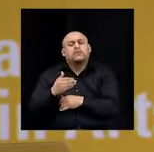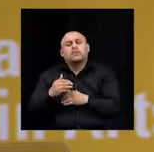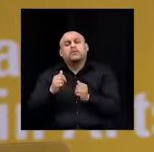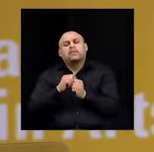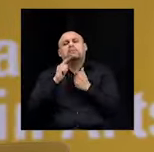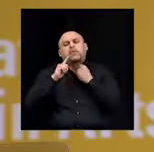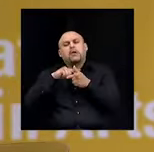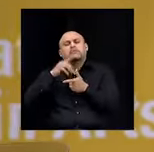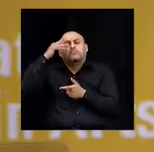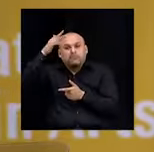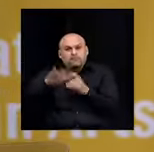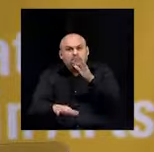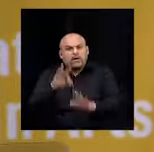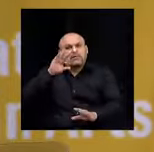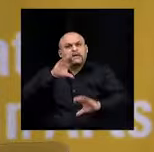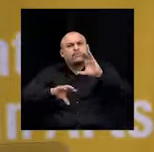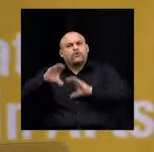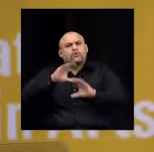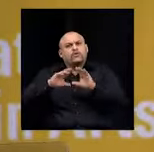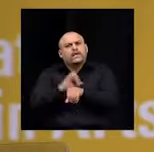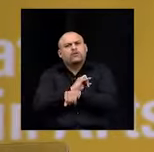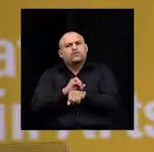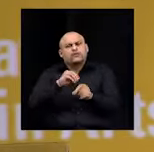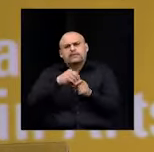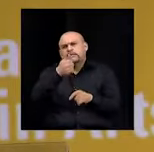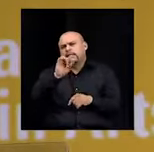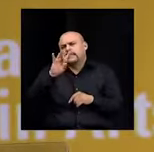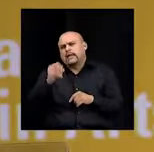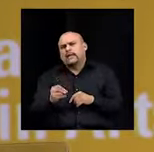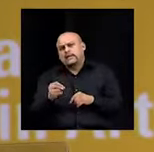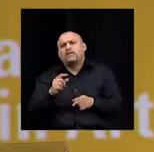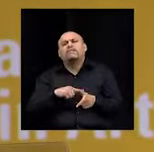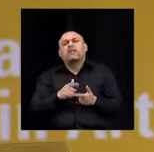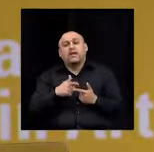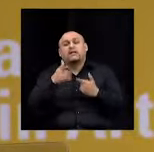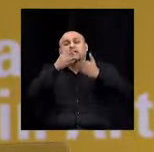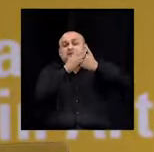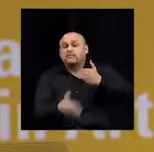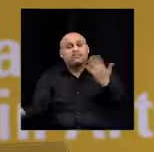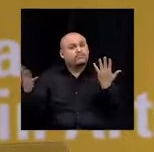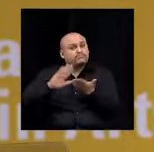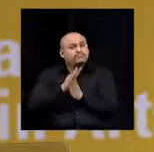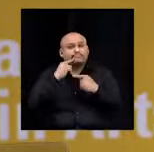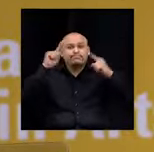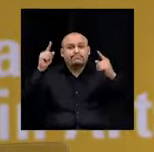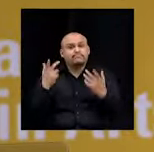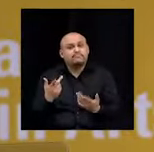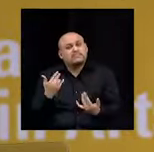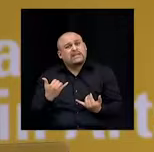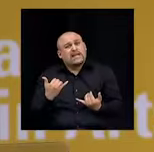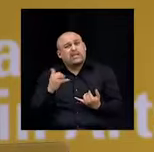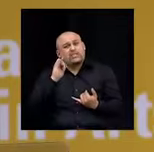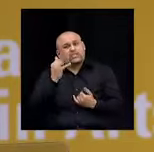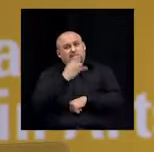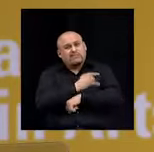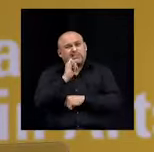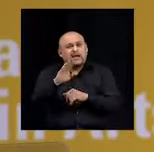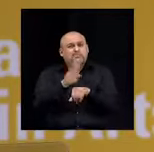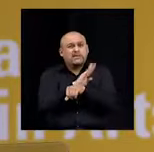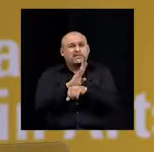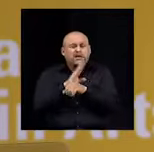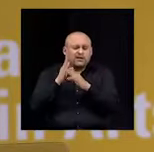she founded Cole Chemical and Distributing in 1980, and the rest is history. Today, that business